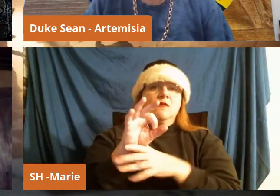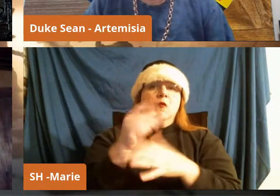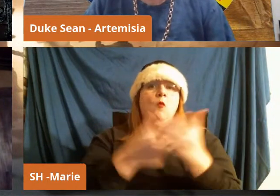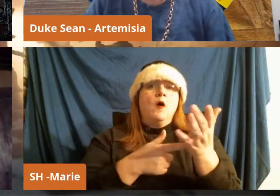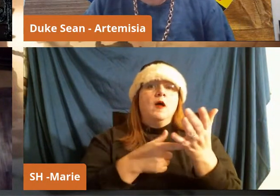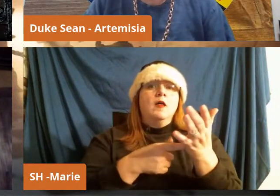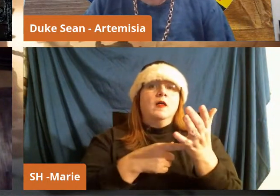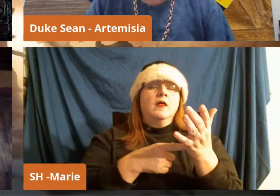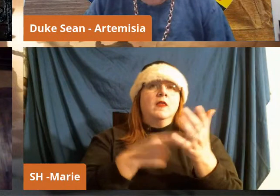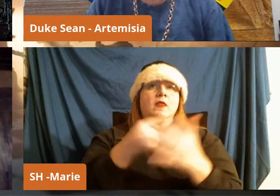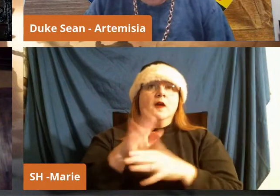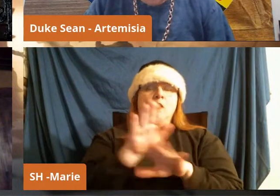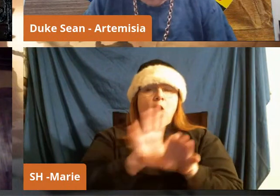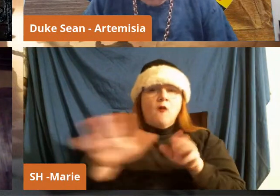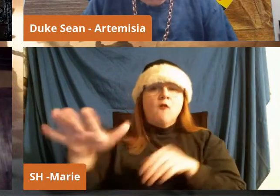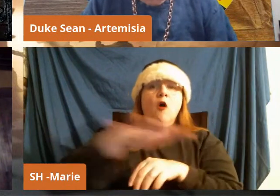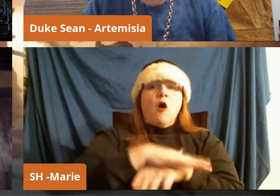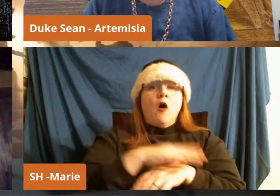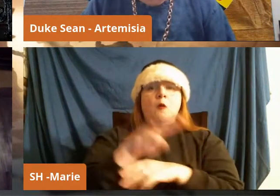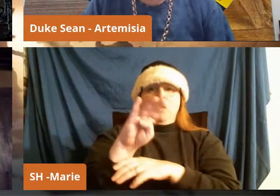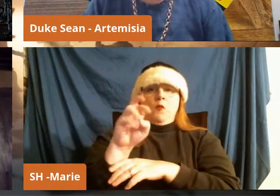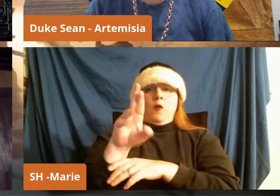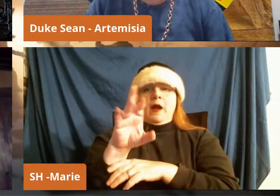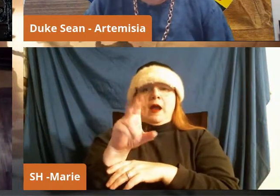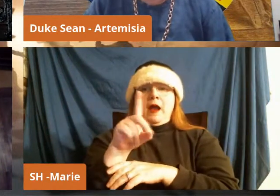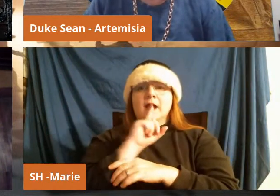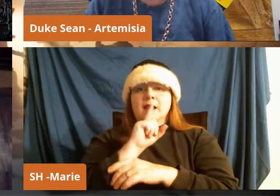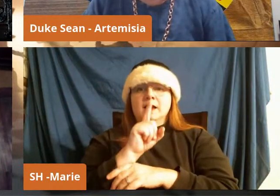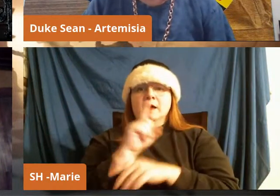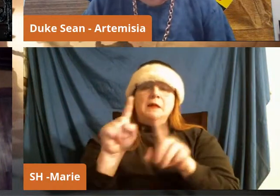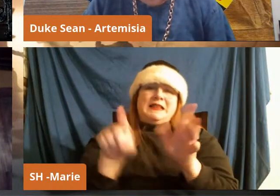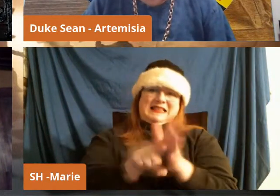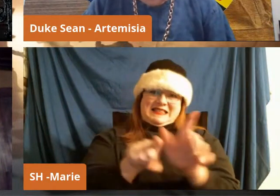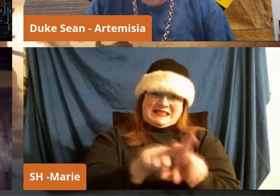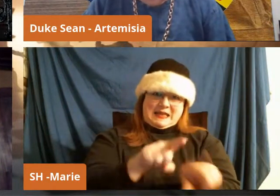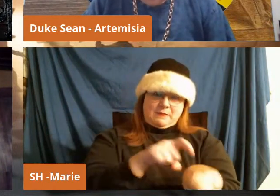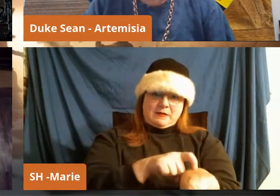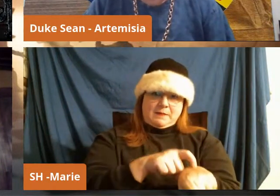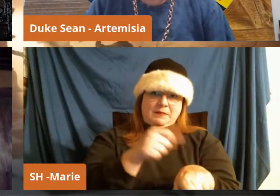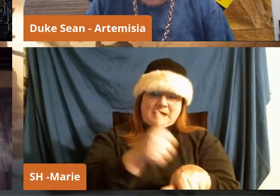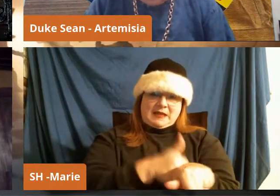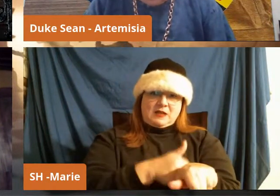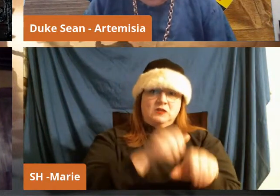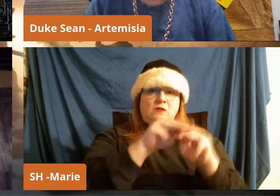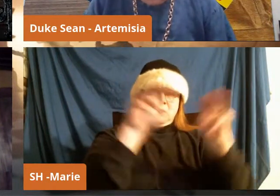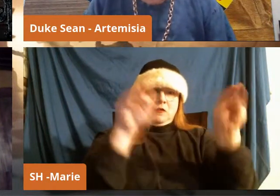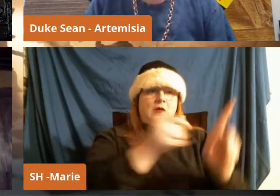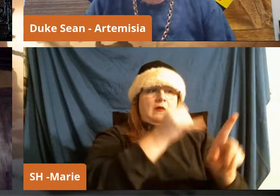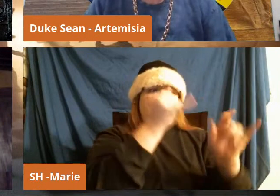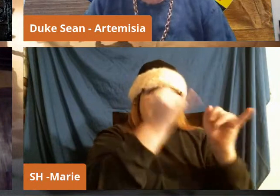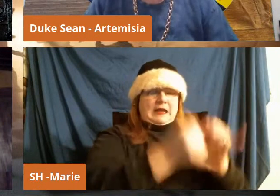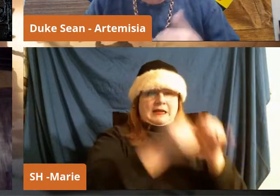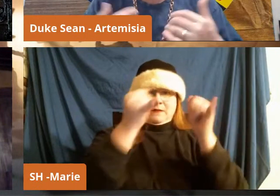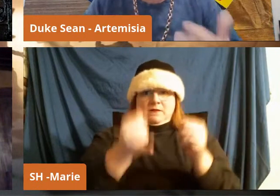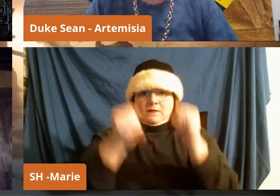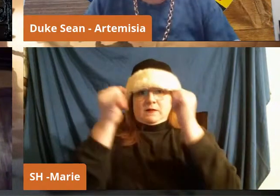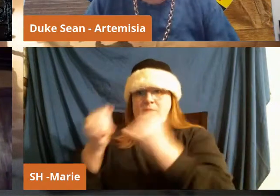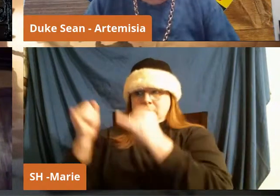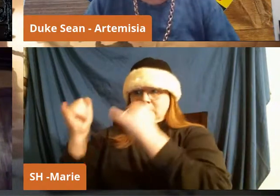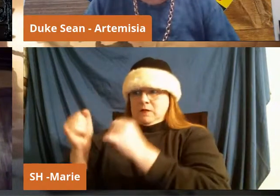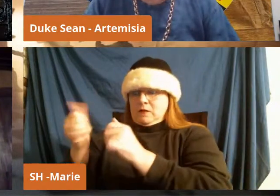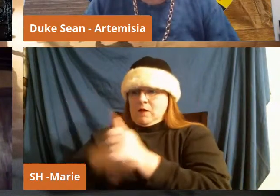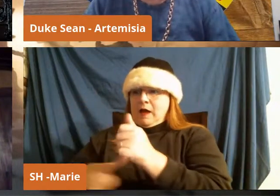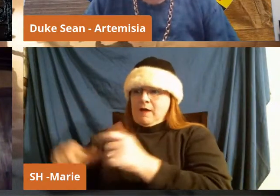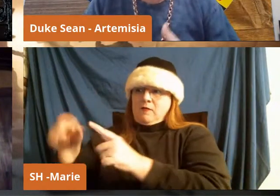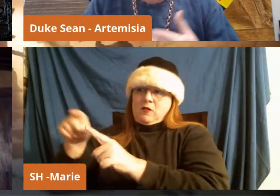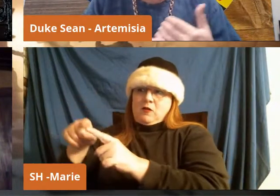the overall brand is, but at the same time, each of those franchises are individually owned, and everybody is going to have their spin